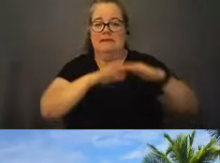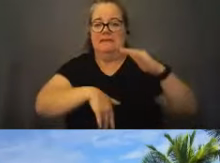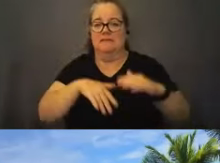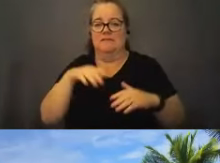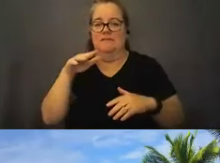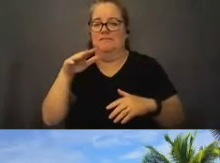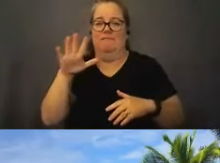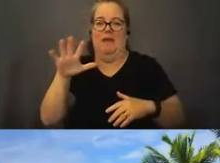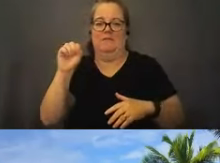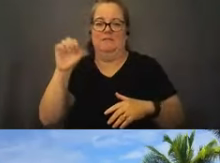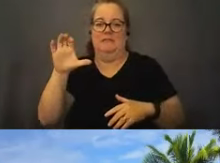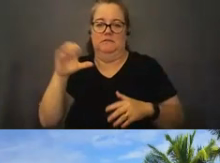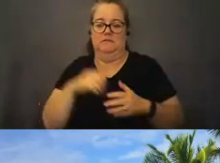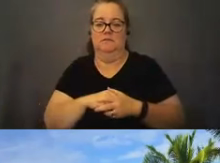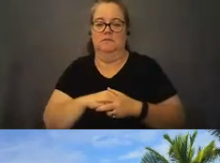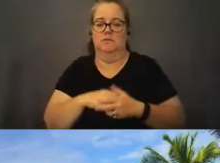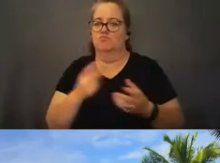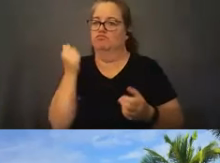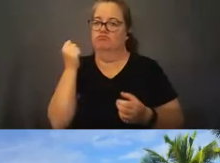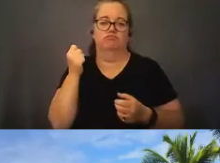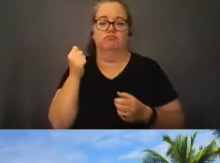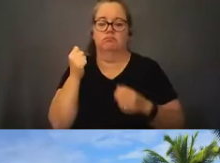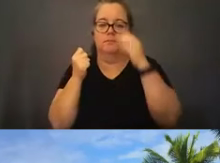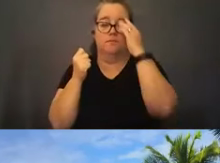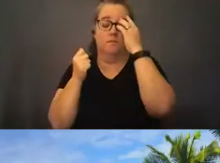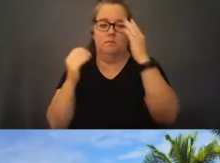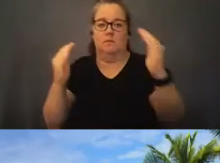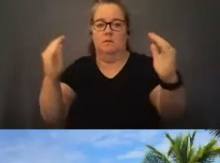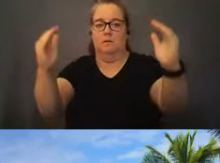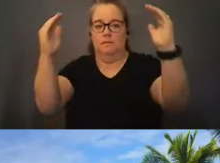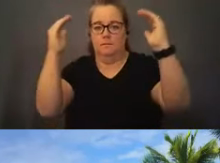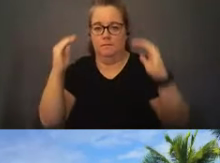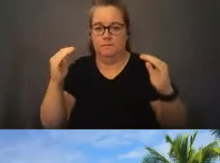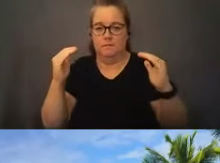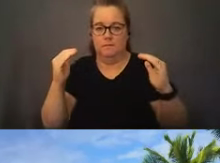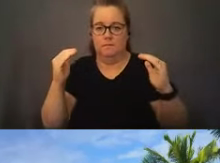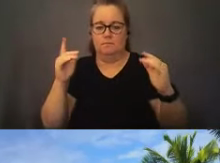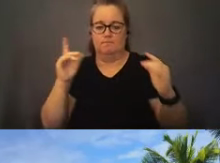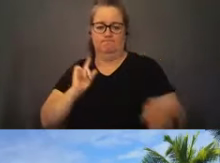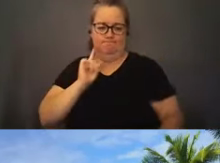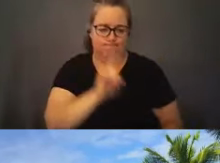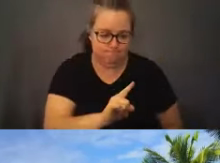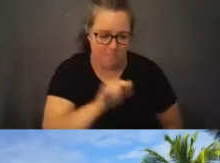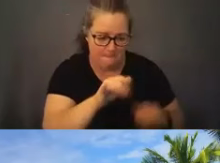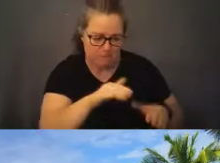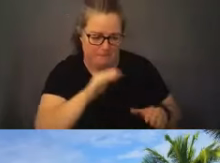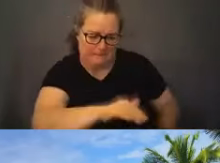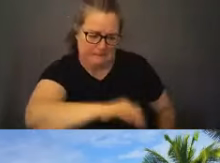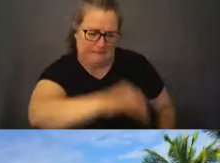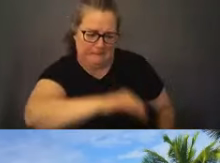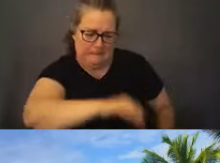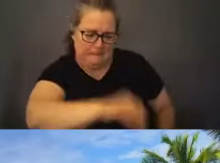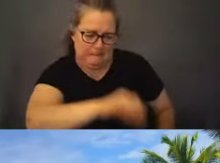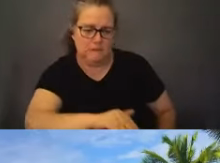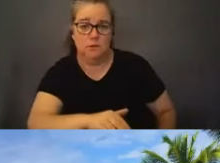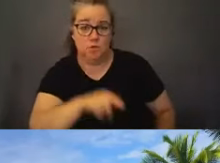quick. Then we're going up to the victim if it's safe, and then tapping really hard on